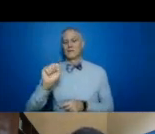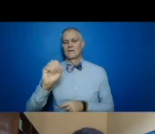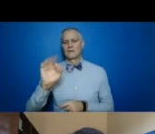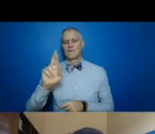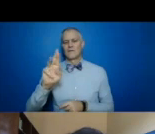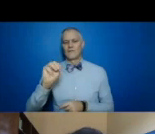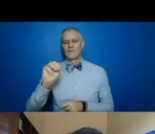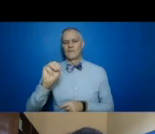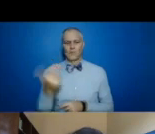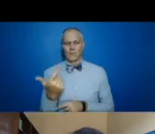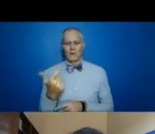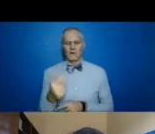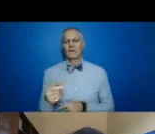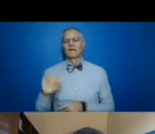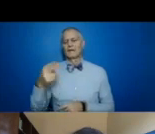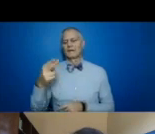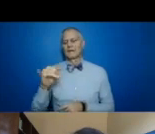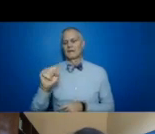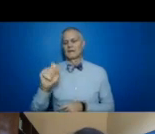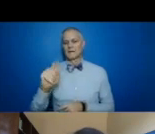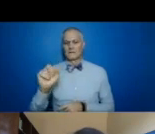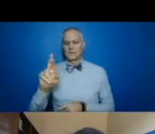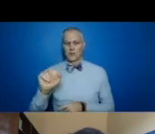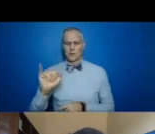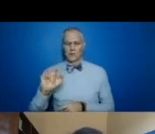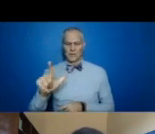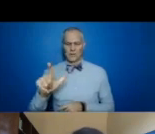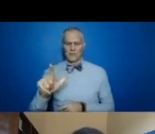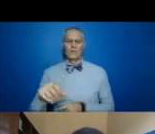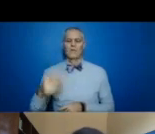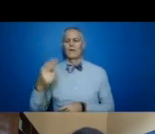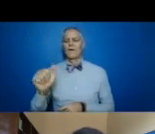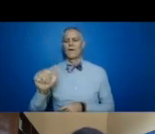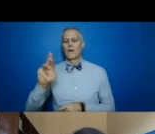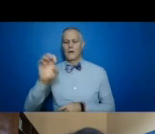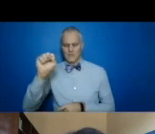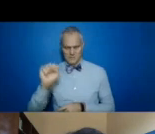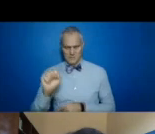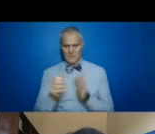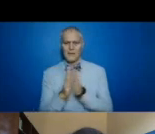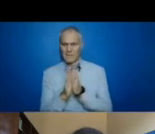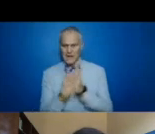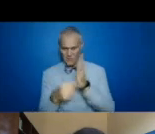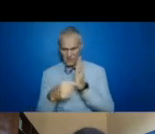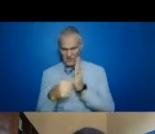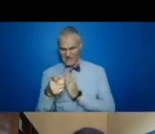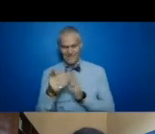of my name in Transforming Historical Harms, the entire manual is free and available for download at this point.